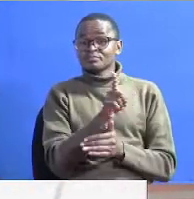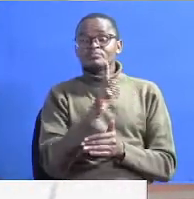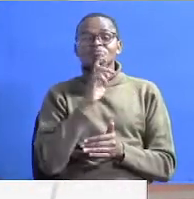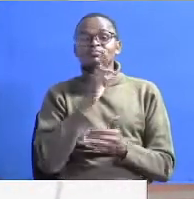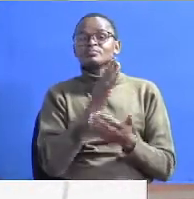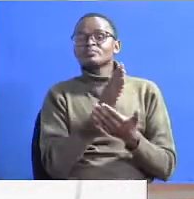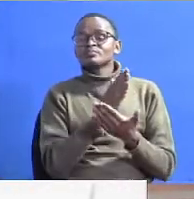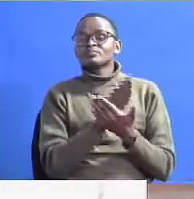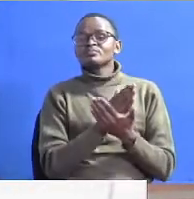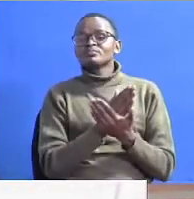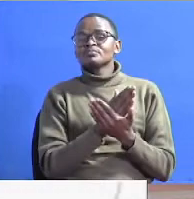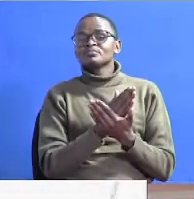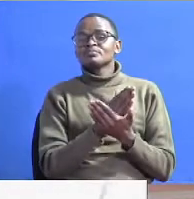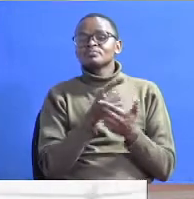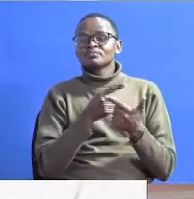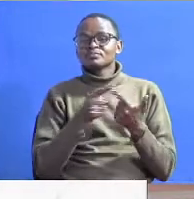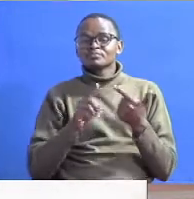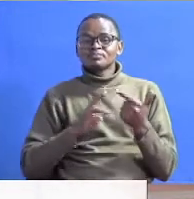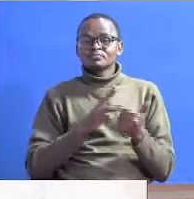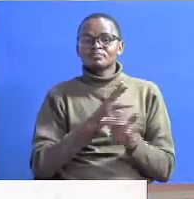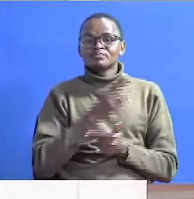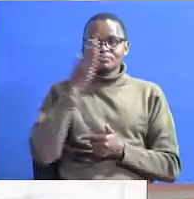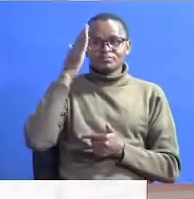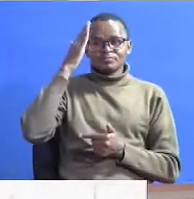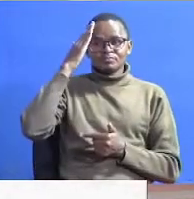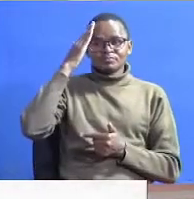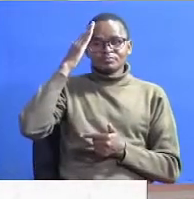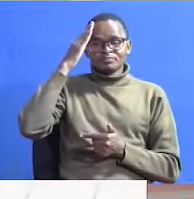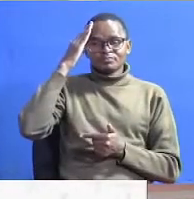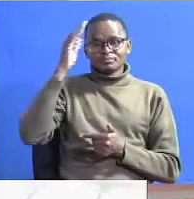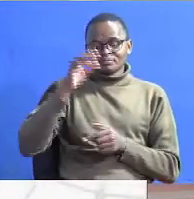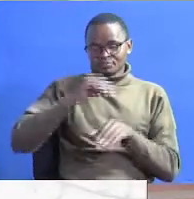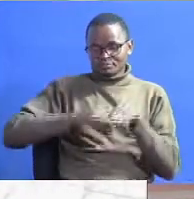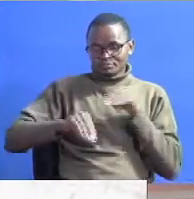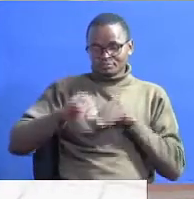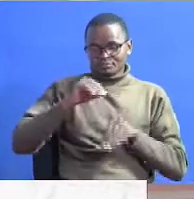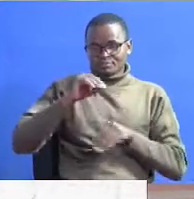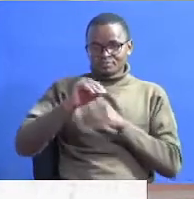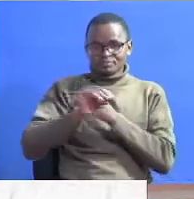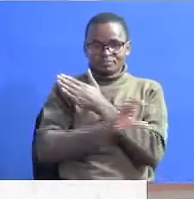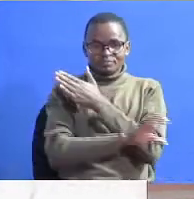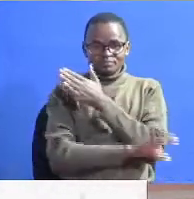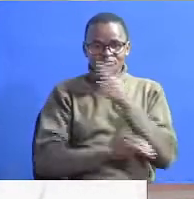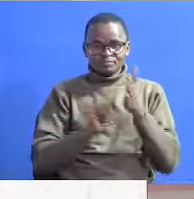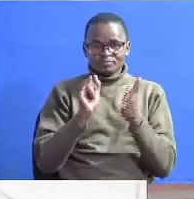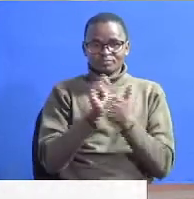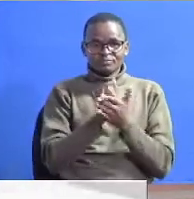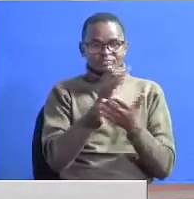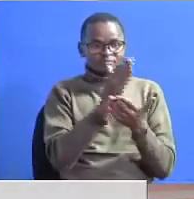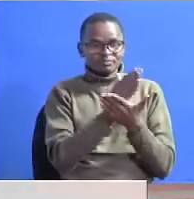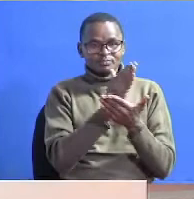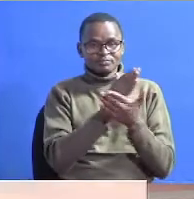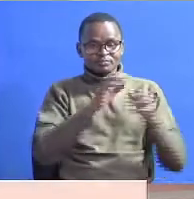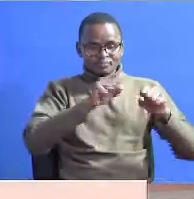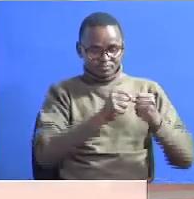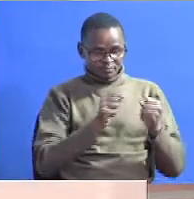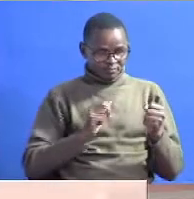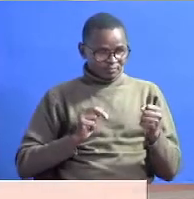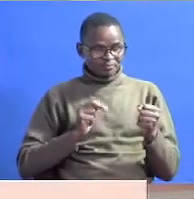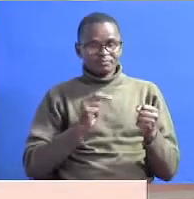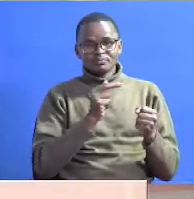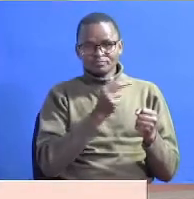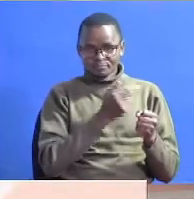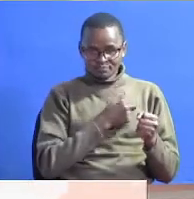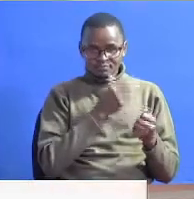true. But we know there is a matter of corruption in our country that's really ruining us, that's